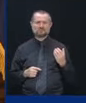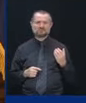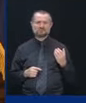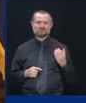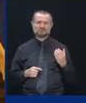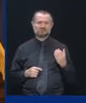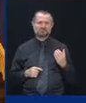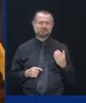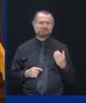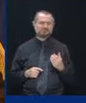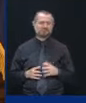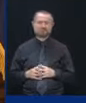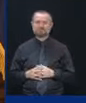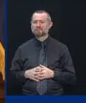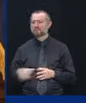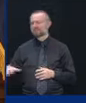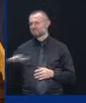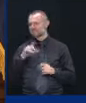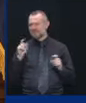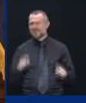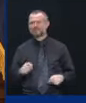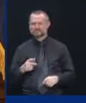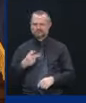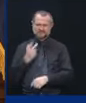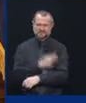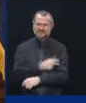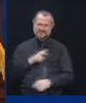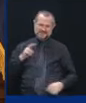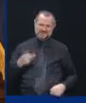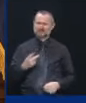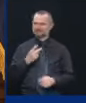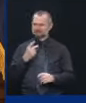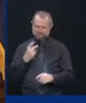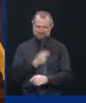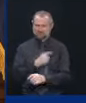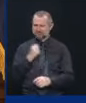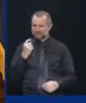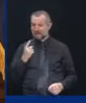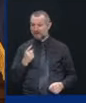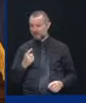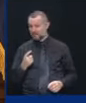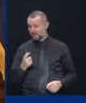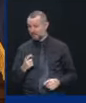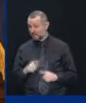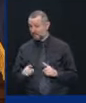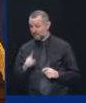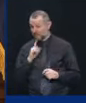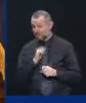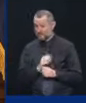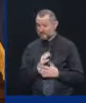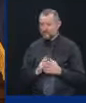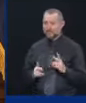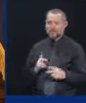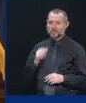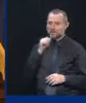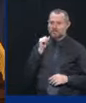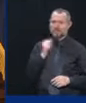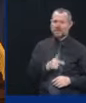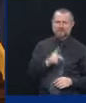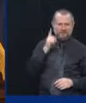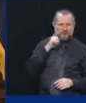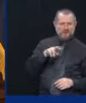dose at the right time. I understand that. But somebody doesn't come back for the second